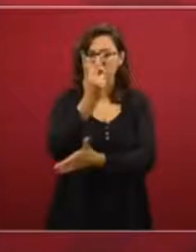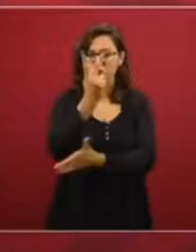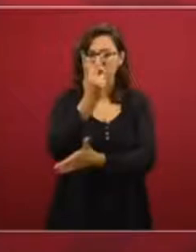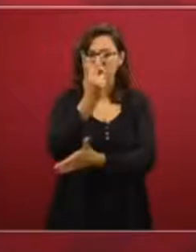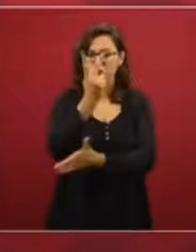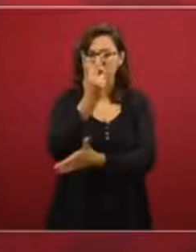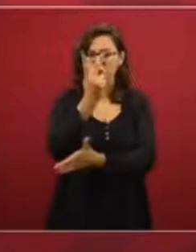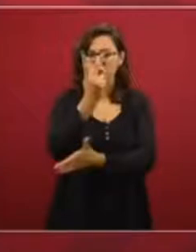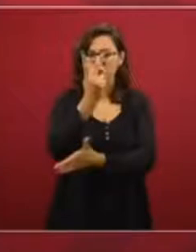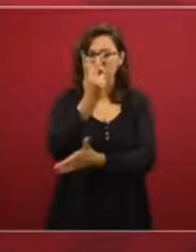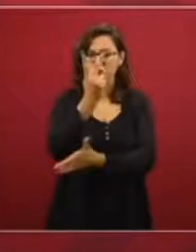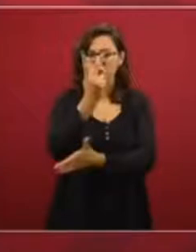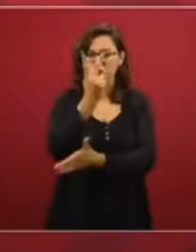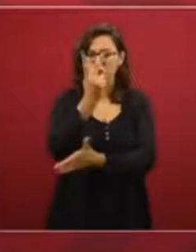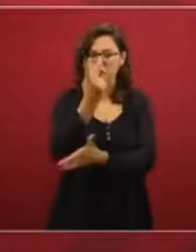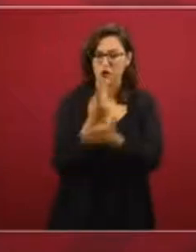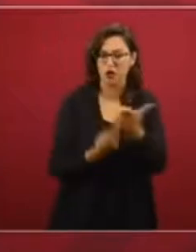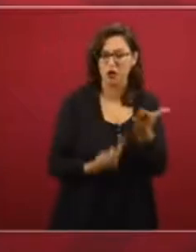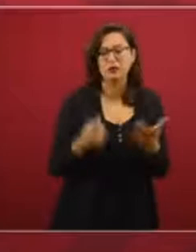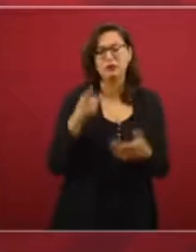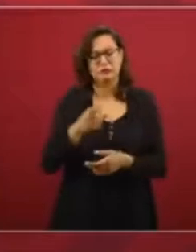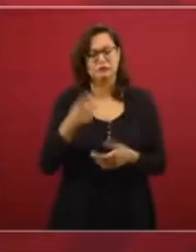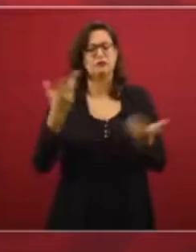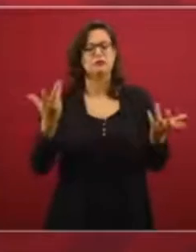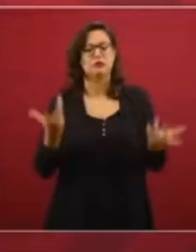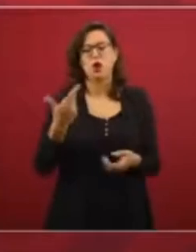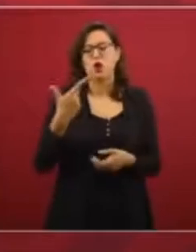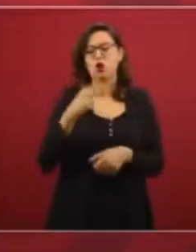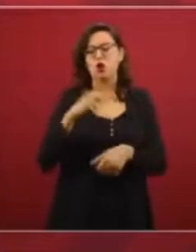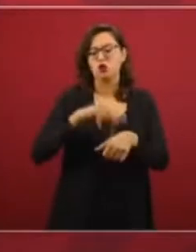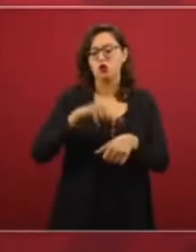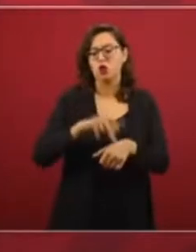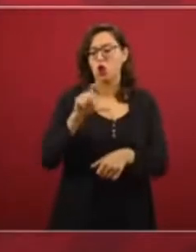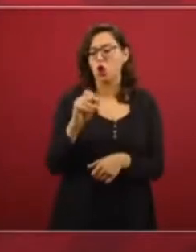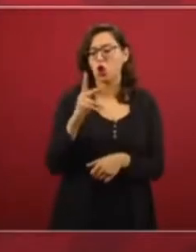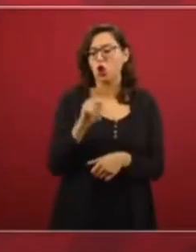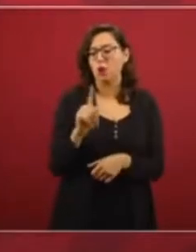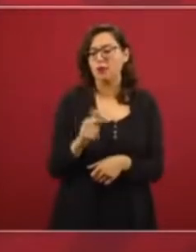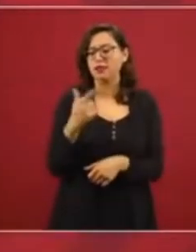the arrival of this epidemic. En una